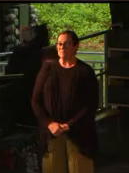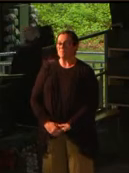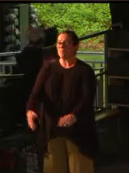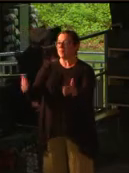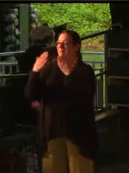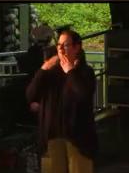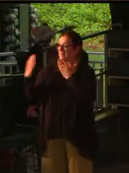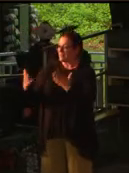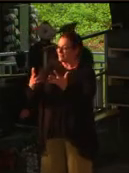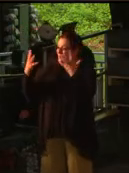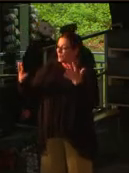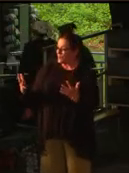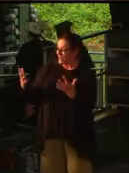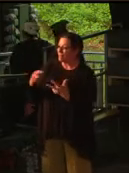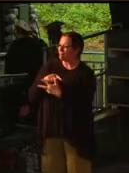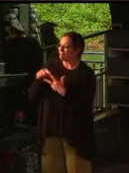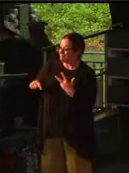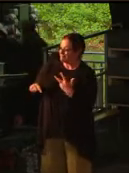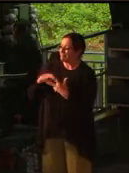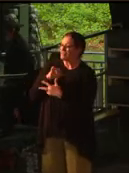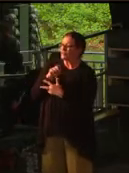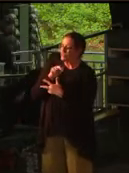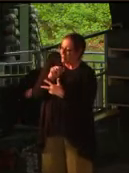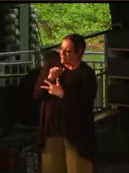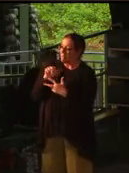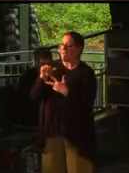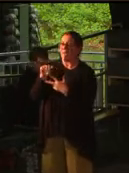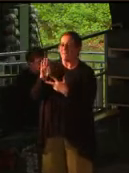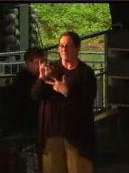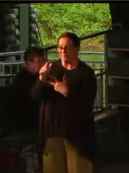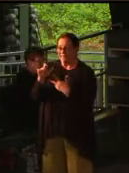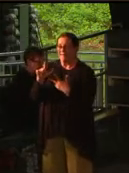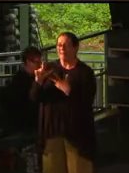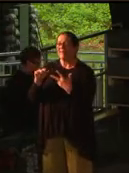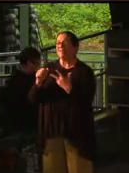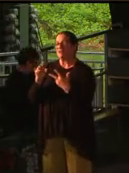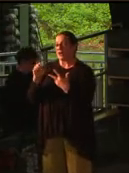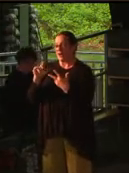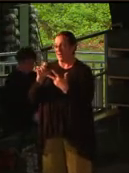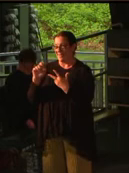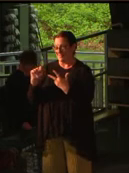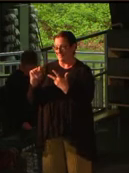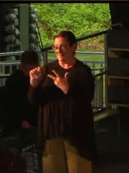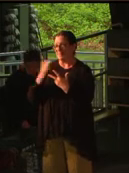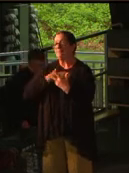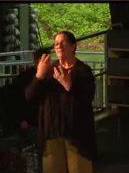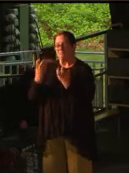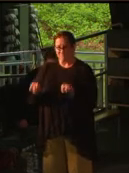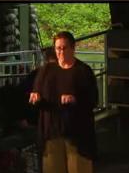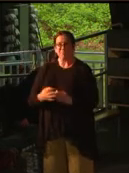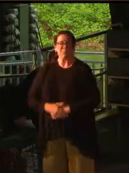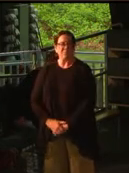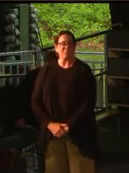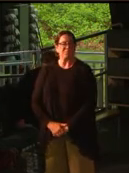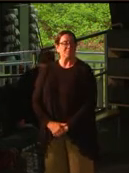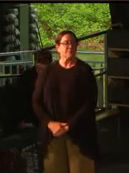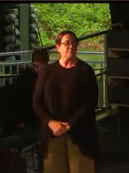Thank you so much, Jenna, Abigail, and Scarlett. Everyone, please be seated.